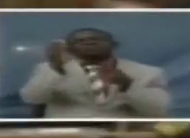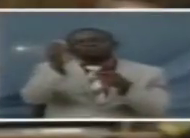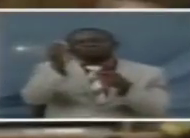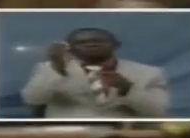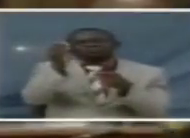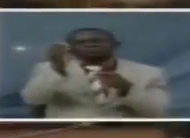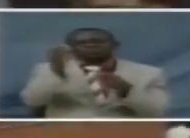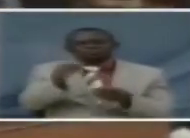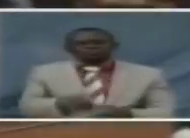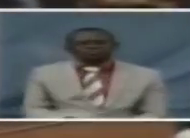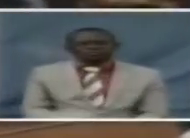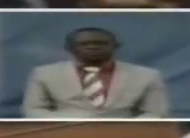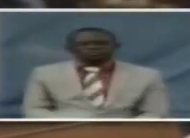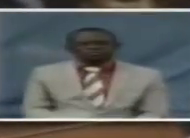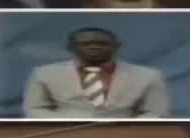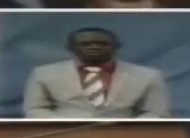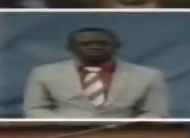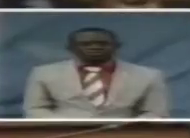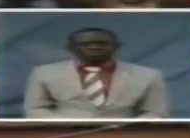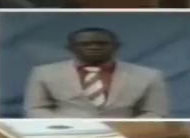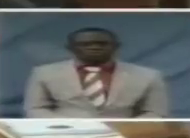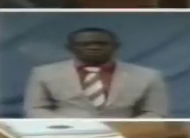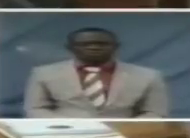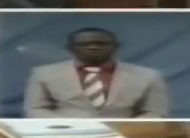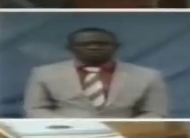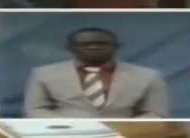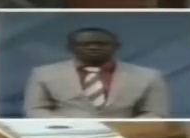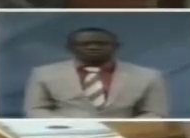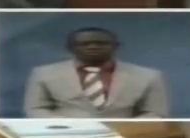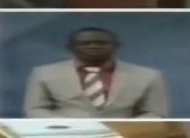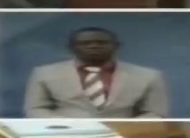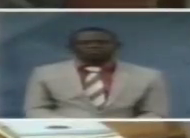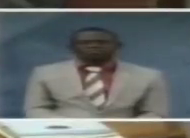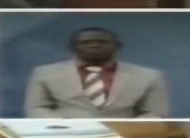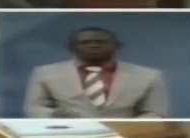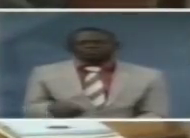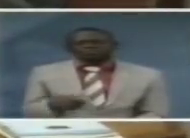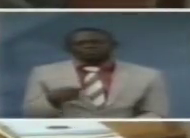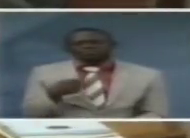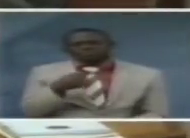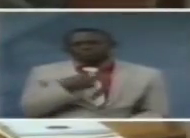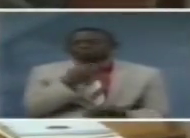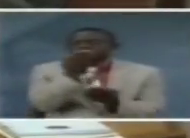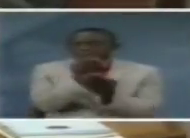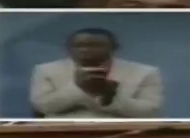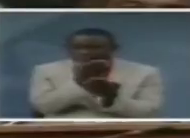issue in the speech more meaningfully and constructively.